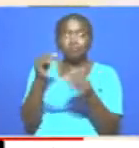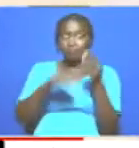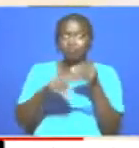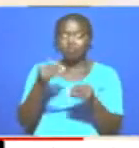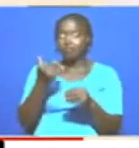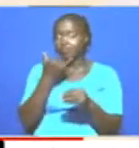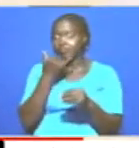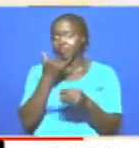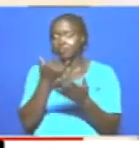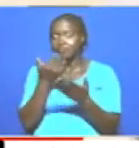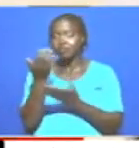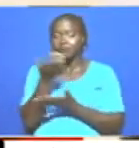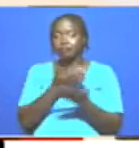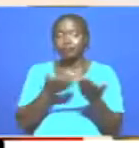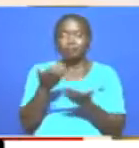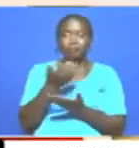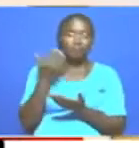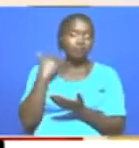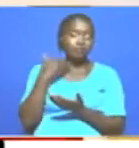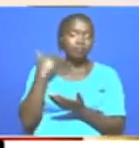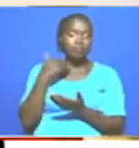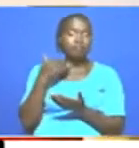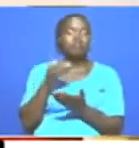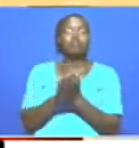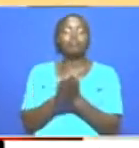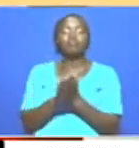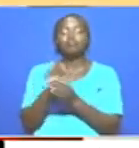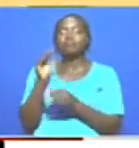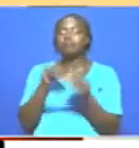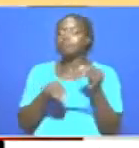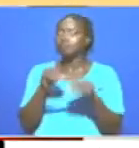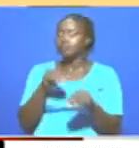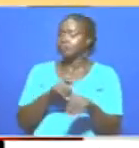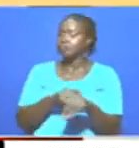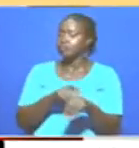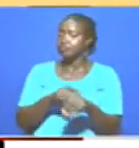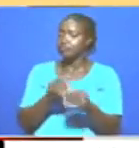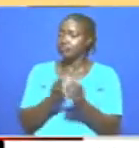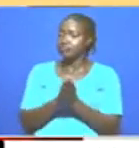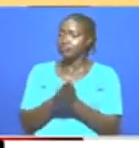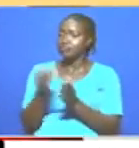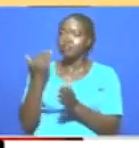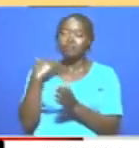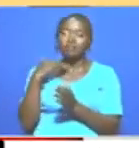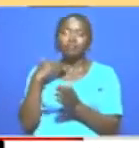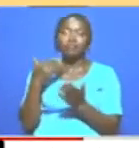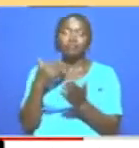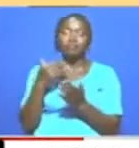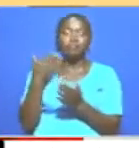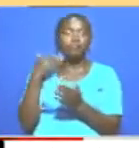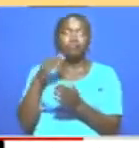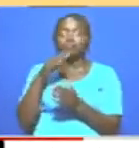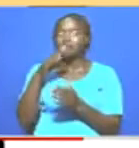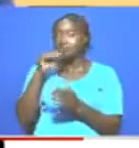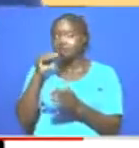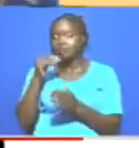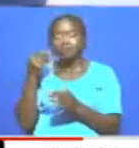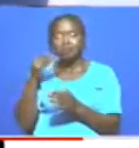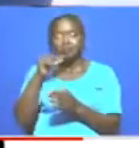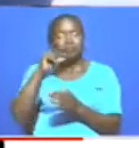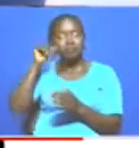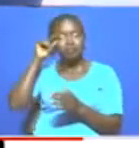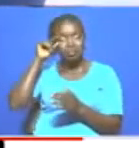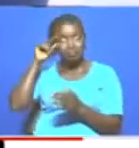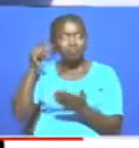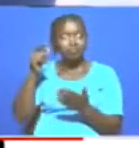including economic crimes committed in the context of elections. Other crimes include hate speech, gender-based violence, cybercrime, and